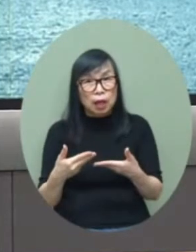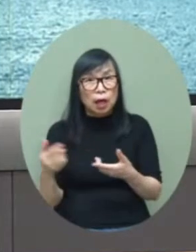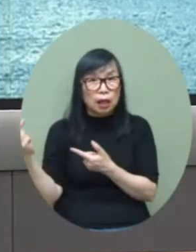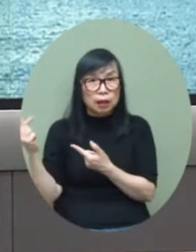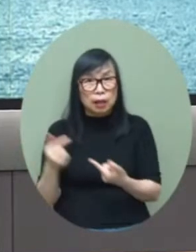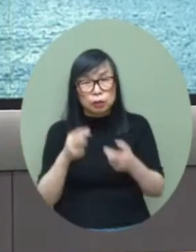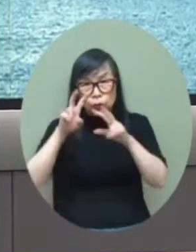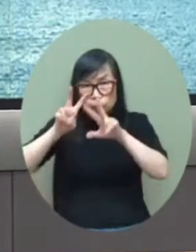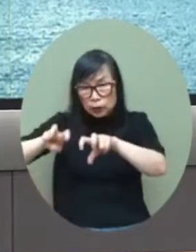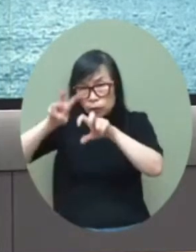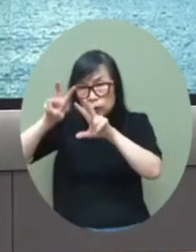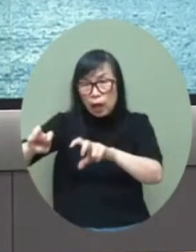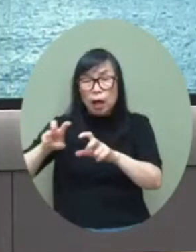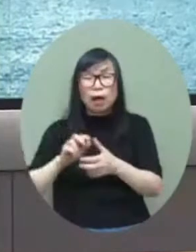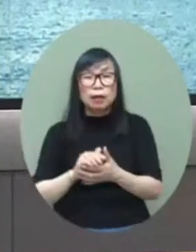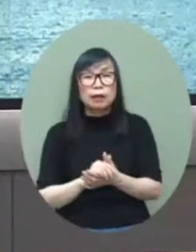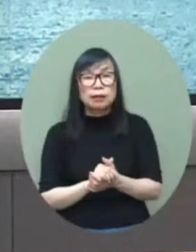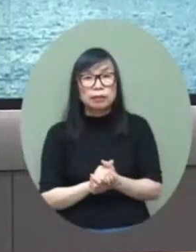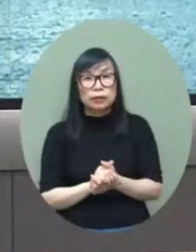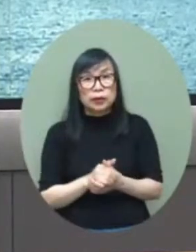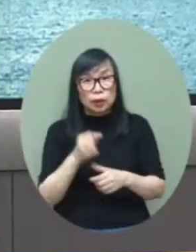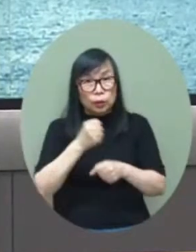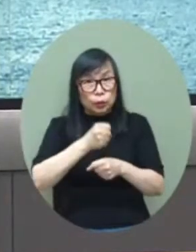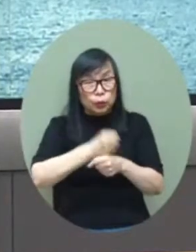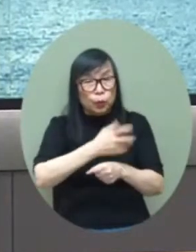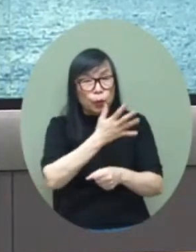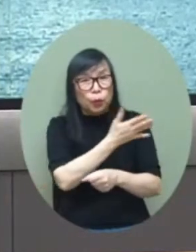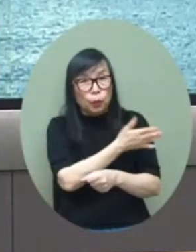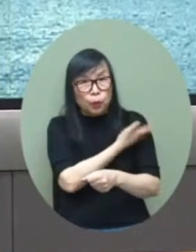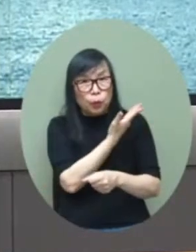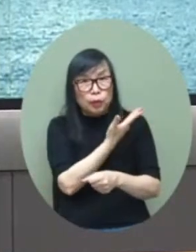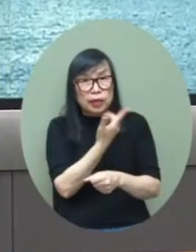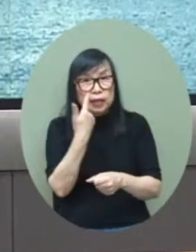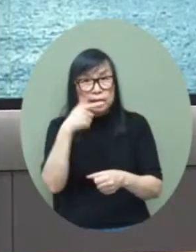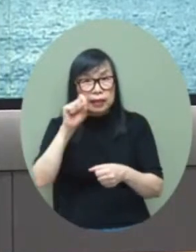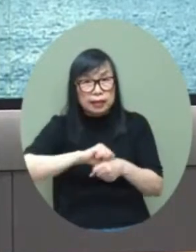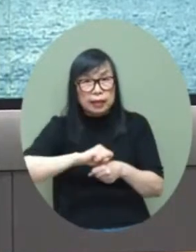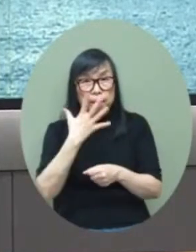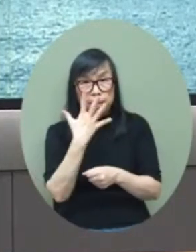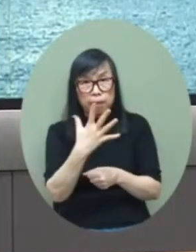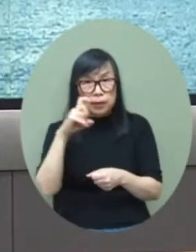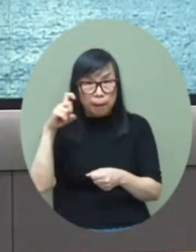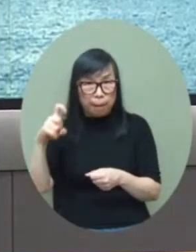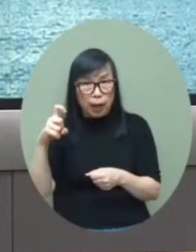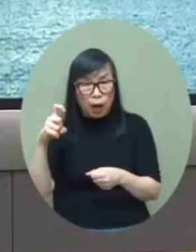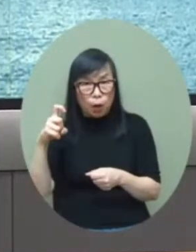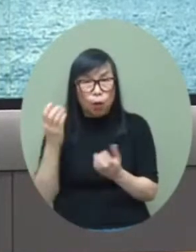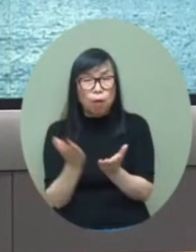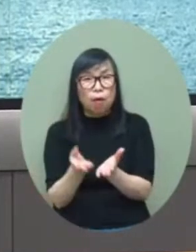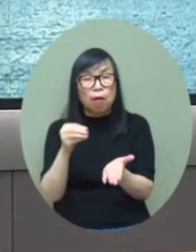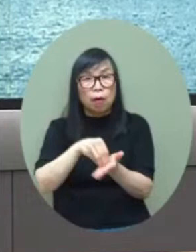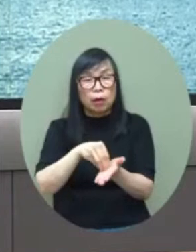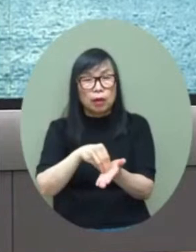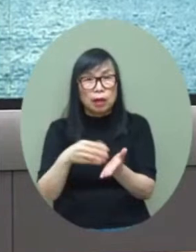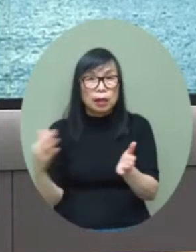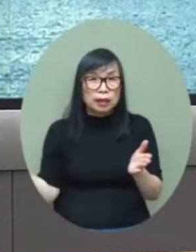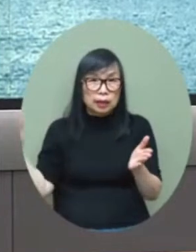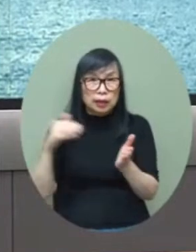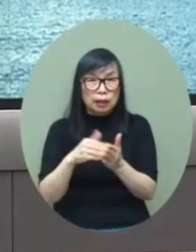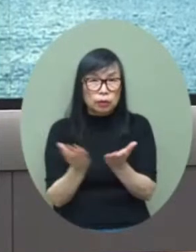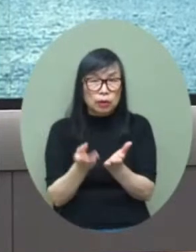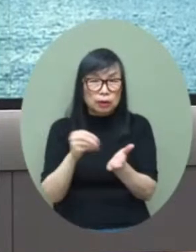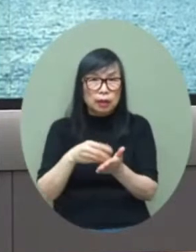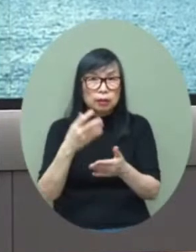So we are still investigating the case. In terms of staff members, there were 59 staff